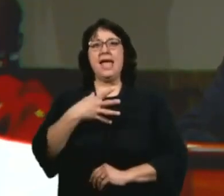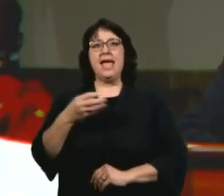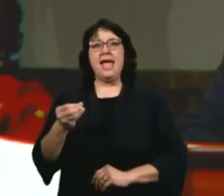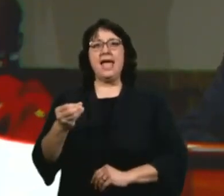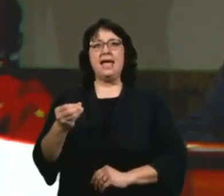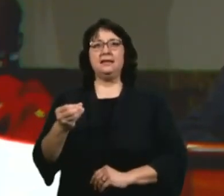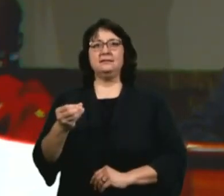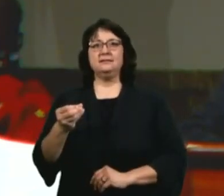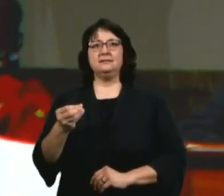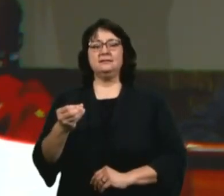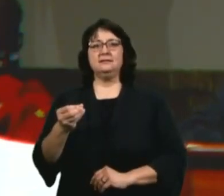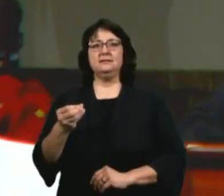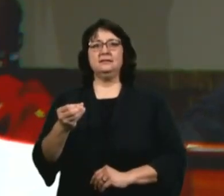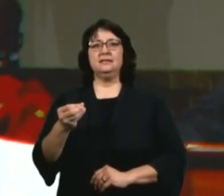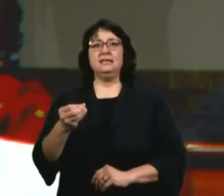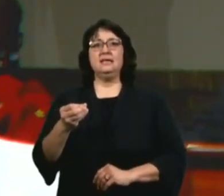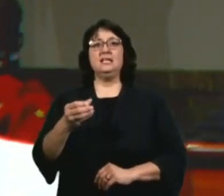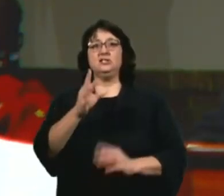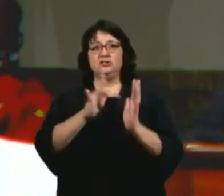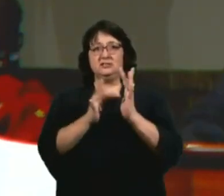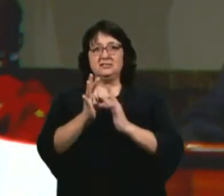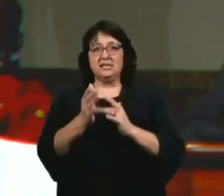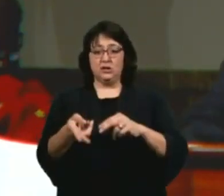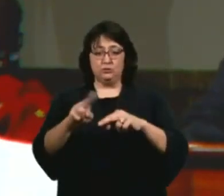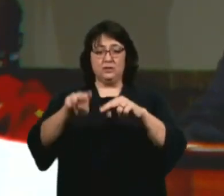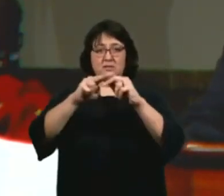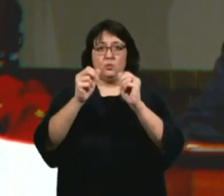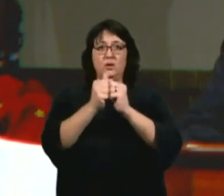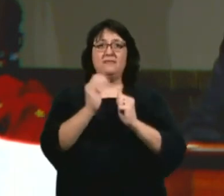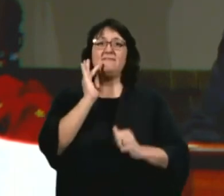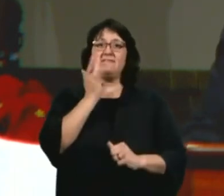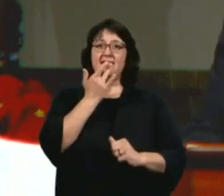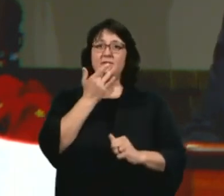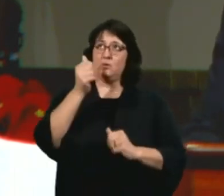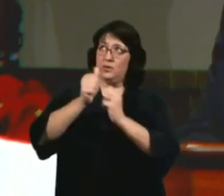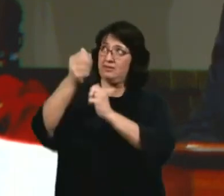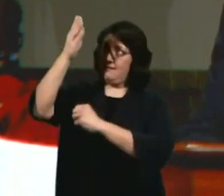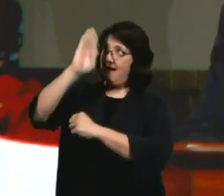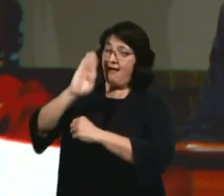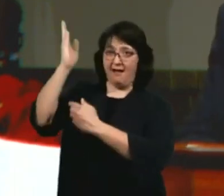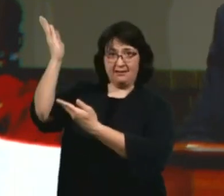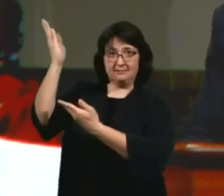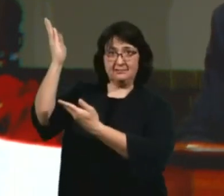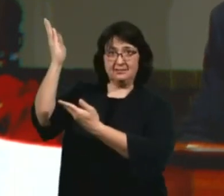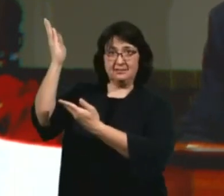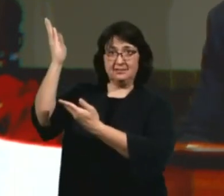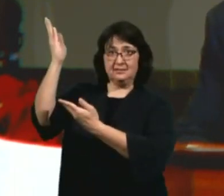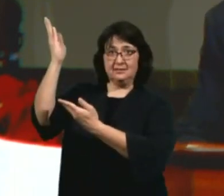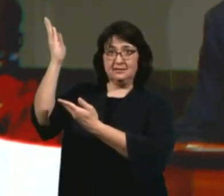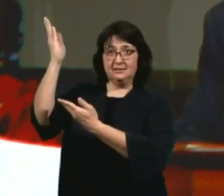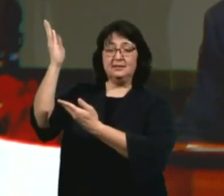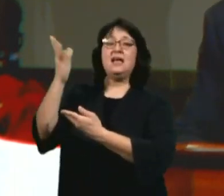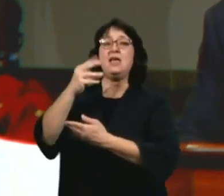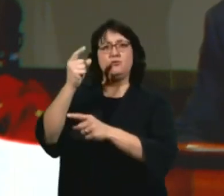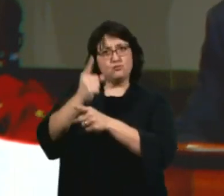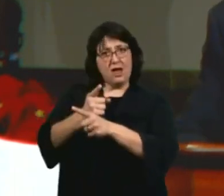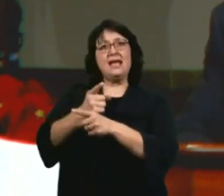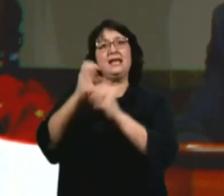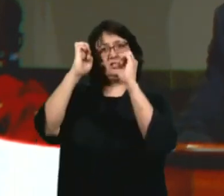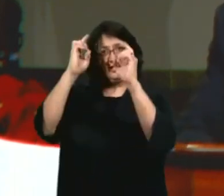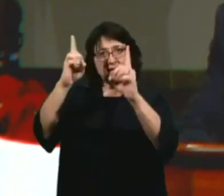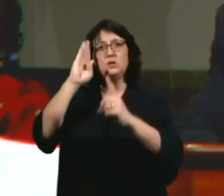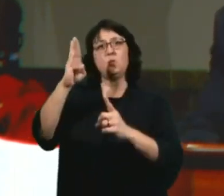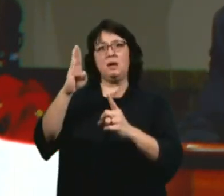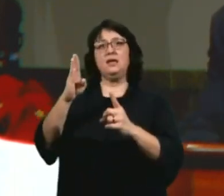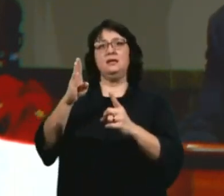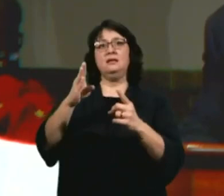happen. And then he increased in favor with God. And the right kind of education will bring us